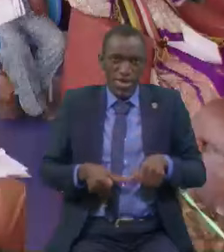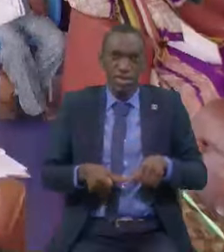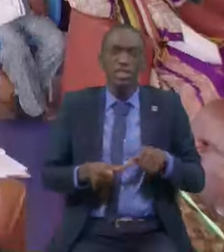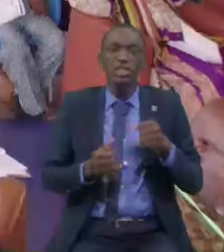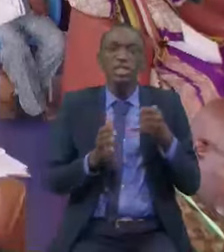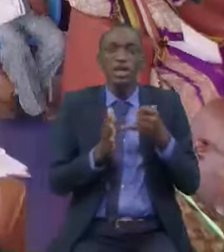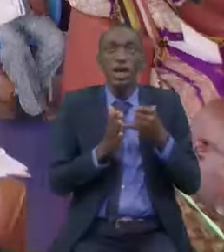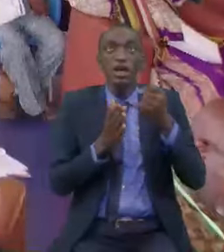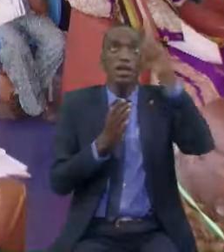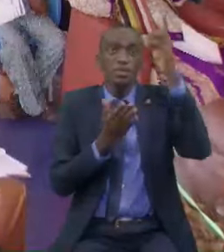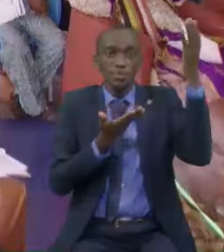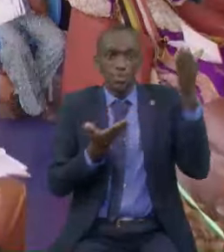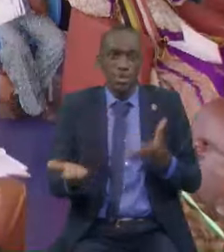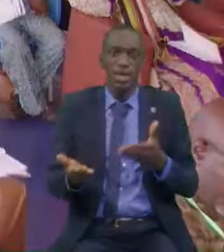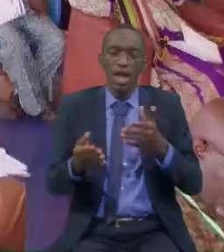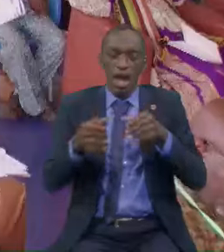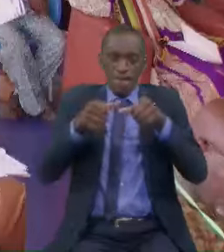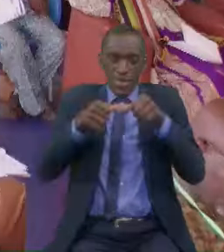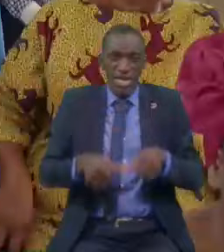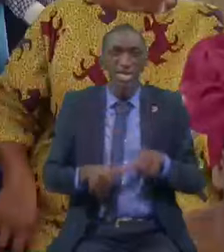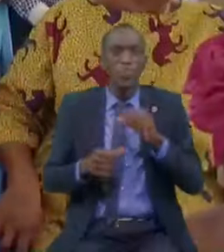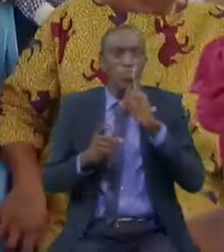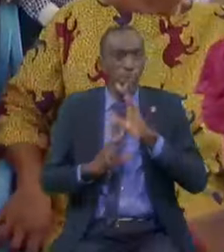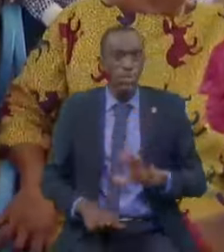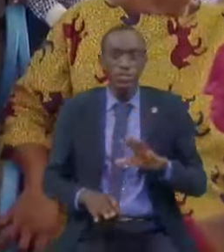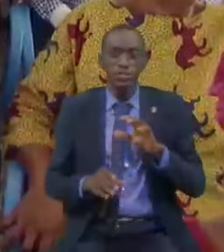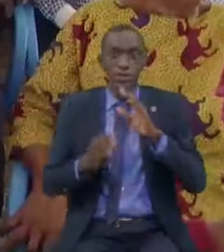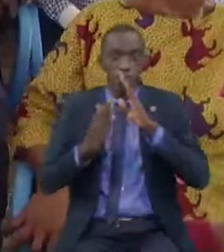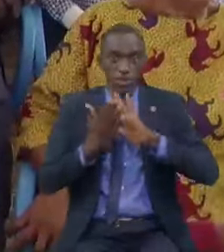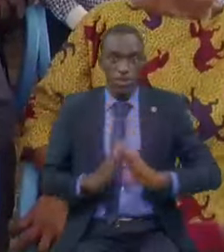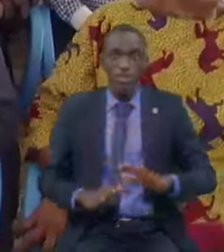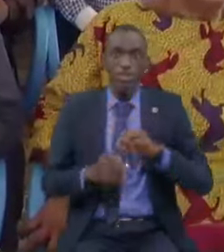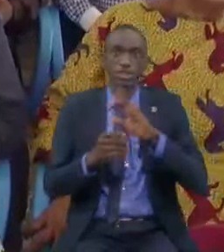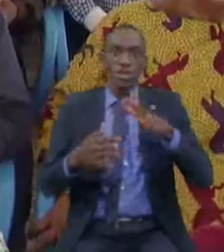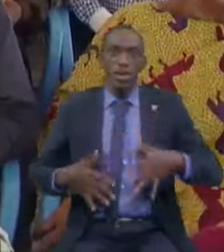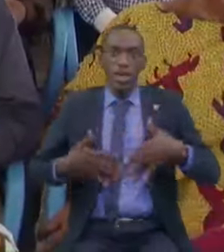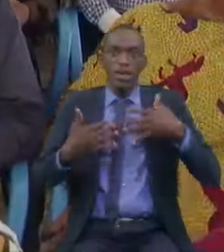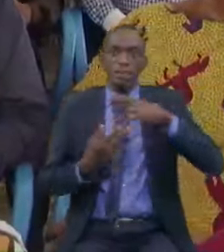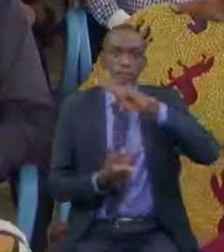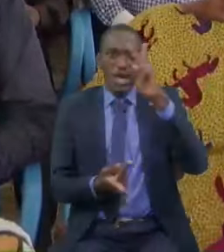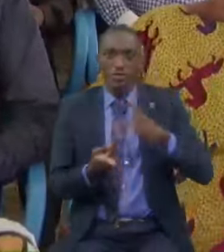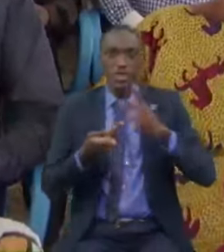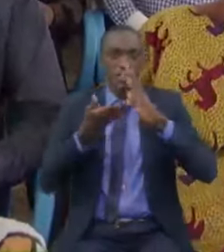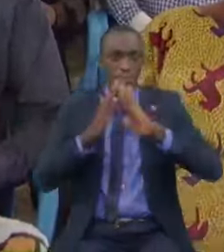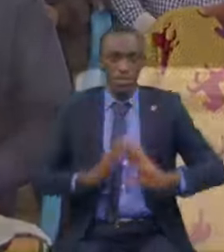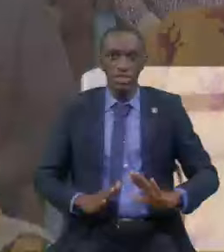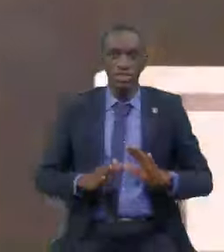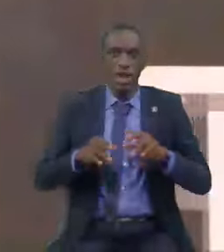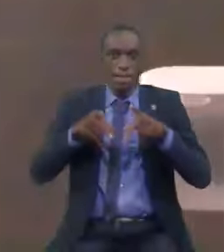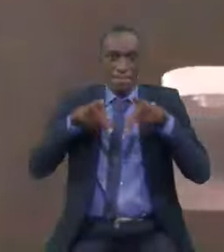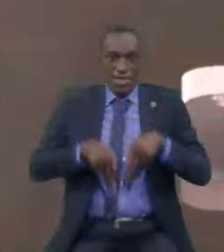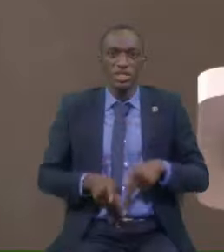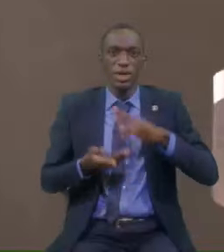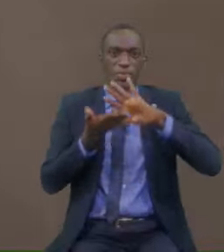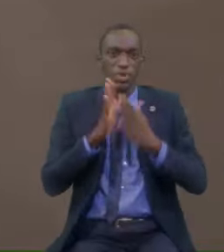life. Perfect peace in your life. Personal peace. Whatever commotion outside, when you